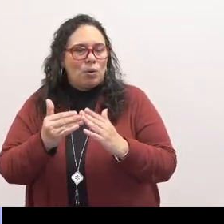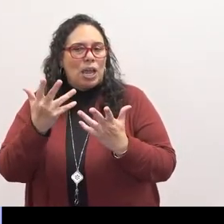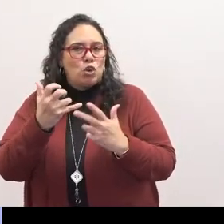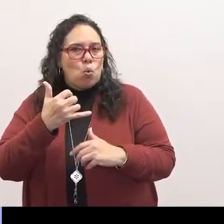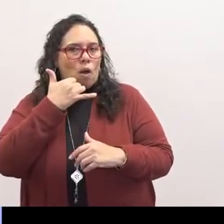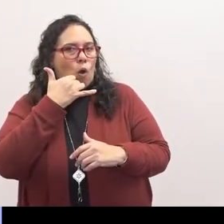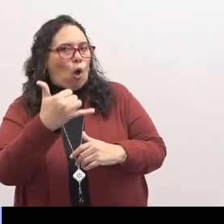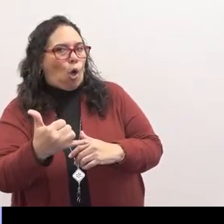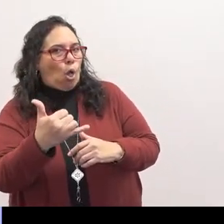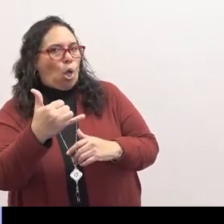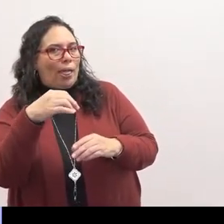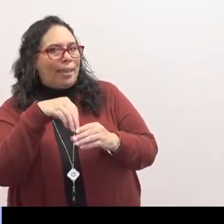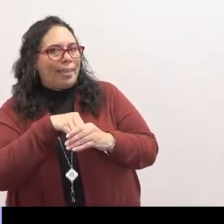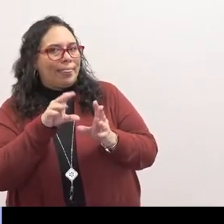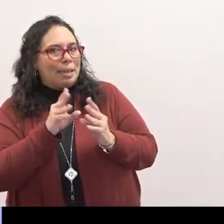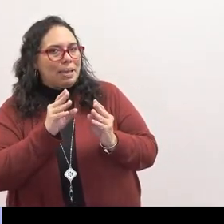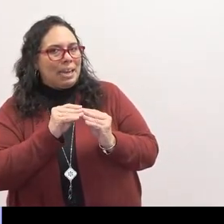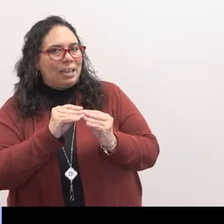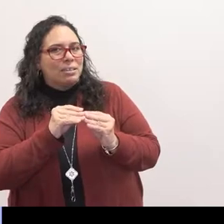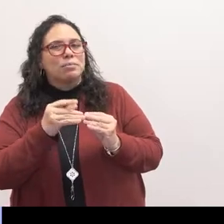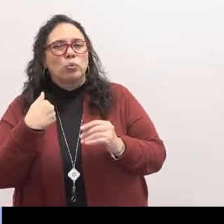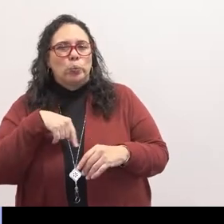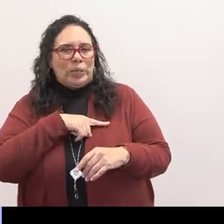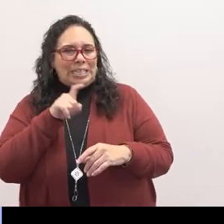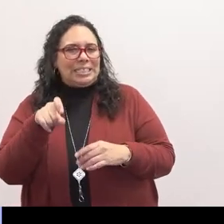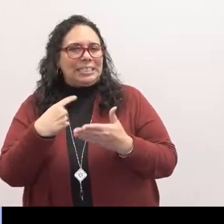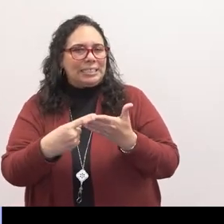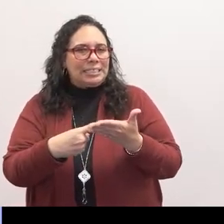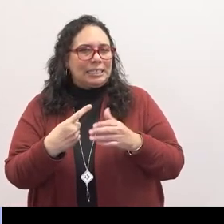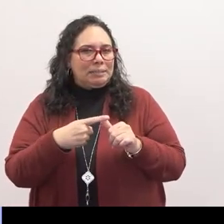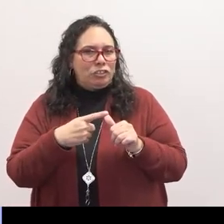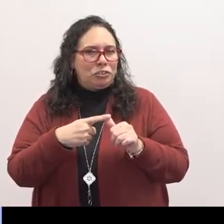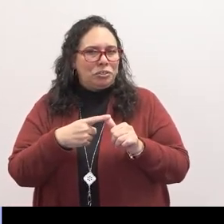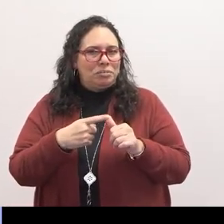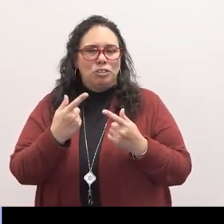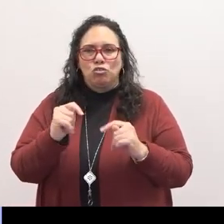in, let's talk about it and see if we can make that work.